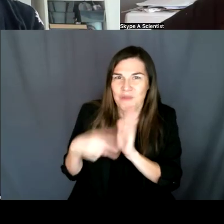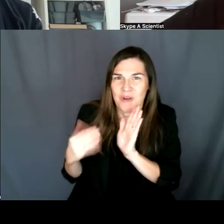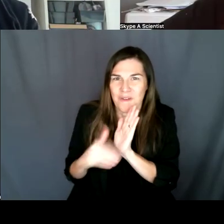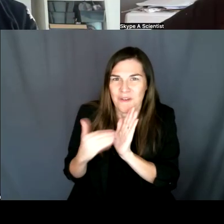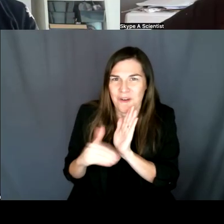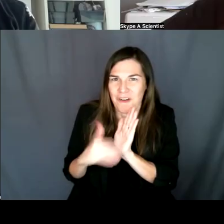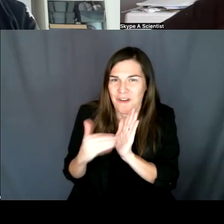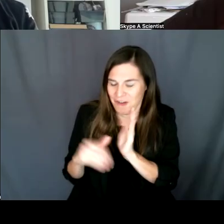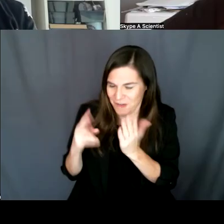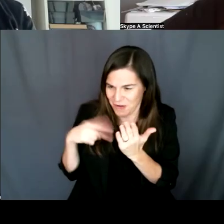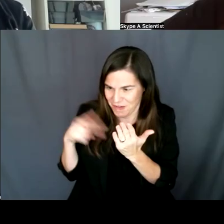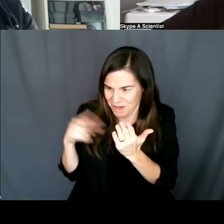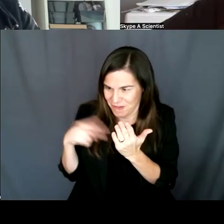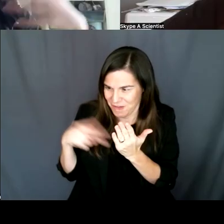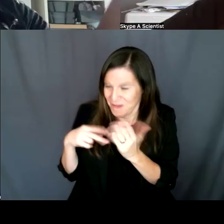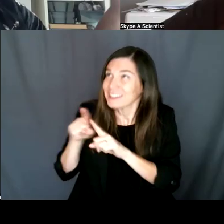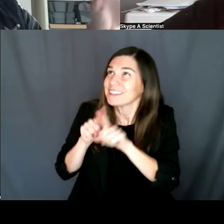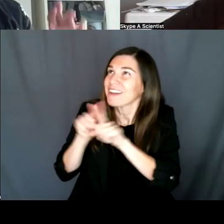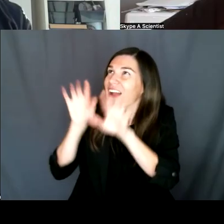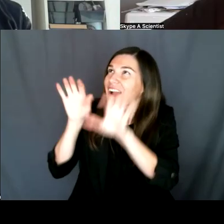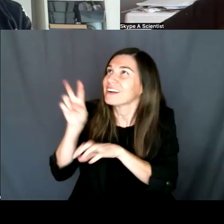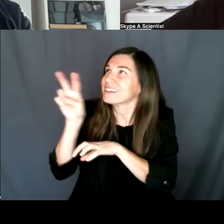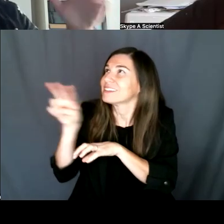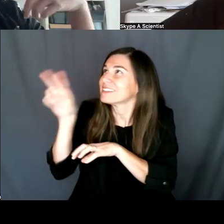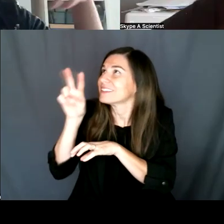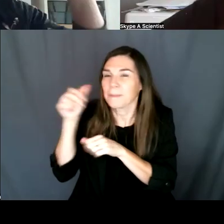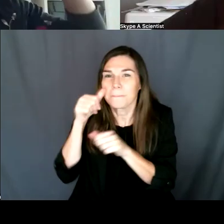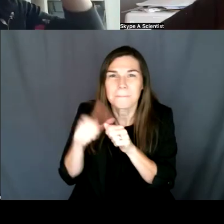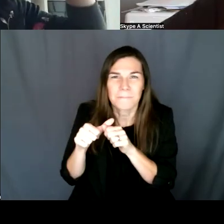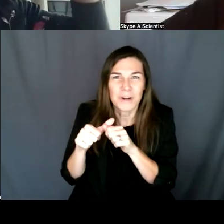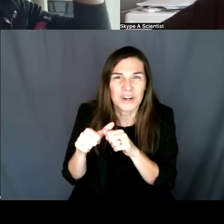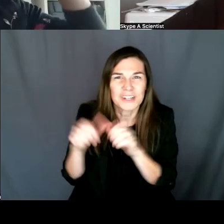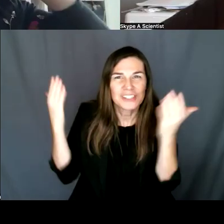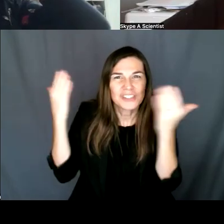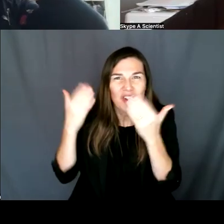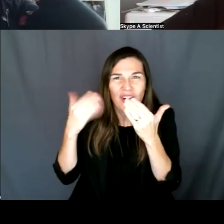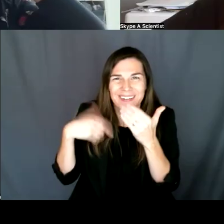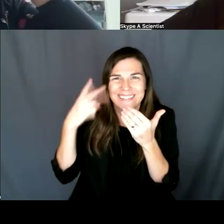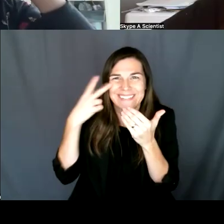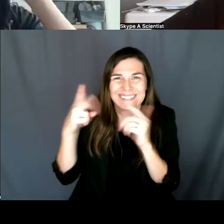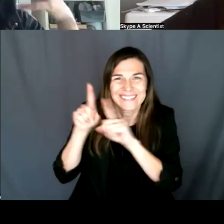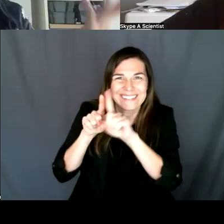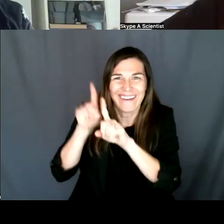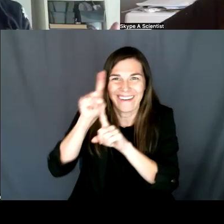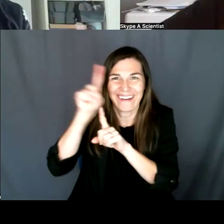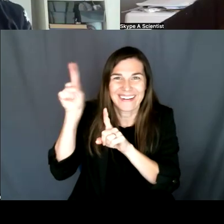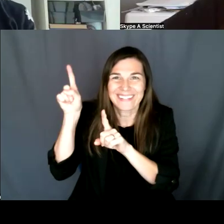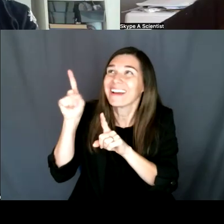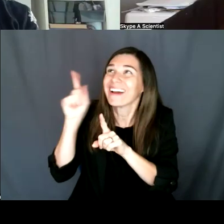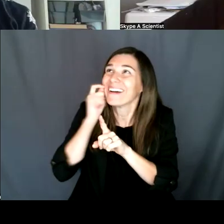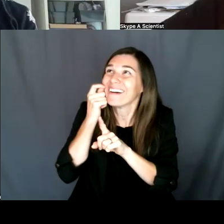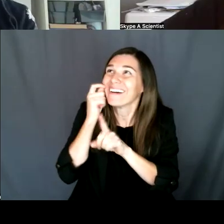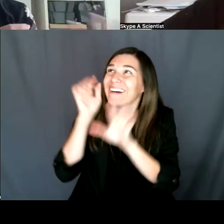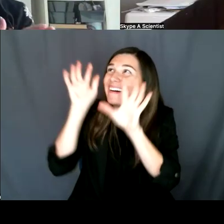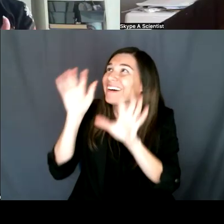again. And when I would go out, when it was still like a little dark out and I could see the stars, I just thought they were really cool. And